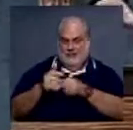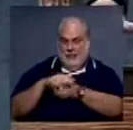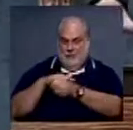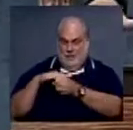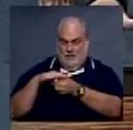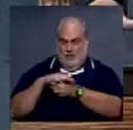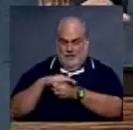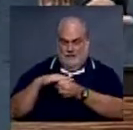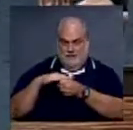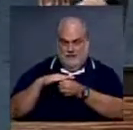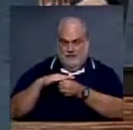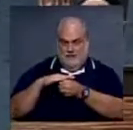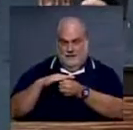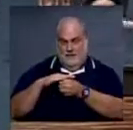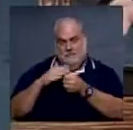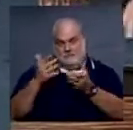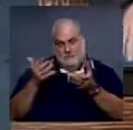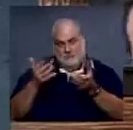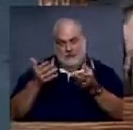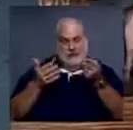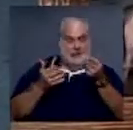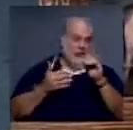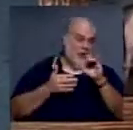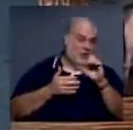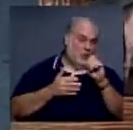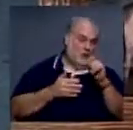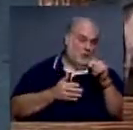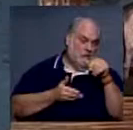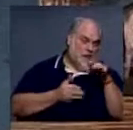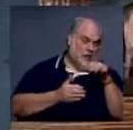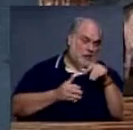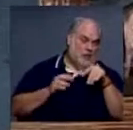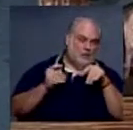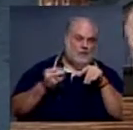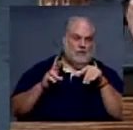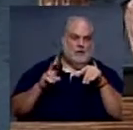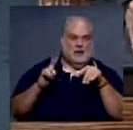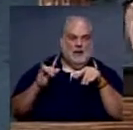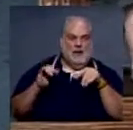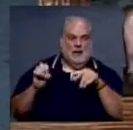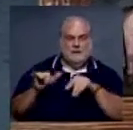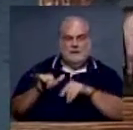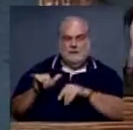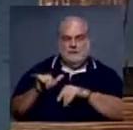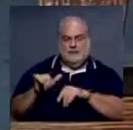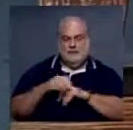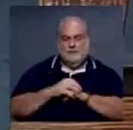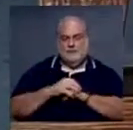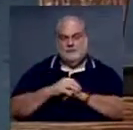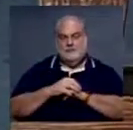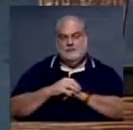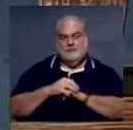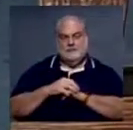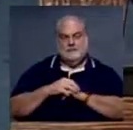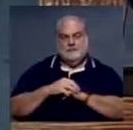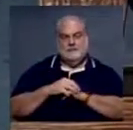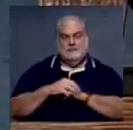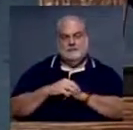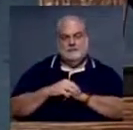mean, dogs in Hillcrest are going to bark in Riverdale too. So I would just ask that you guys